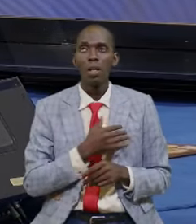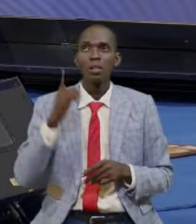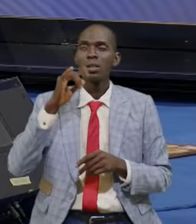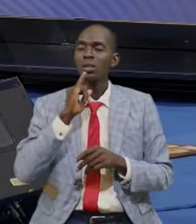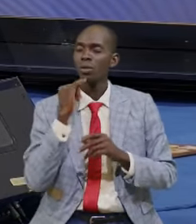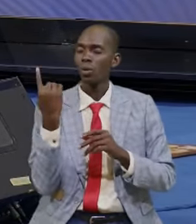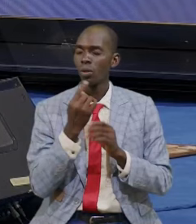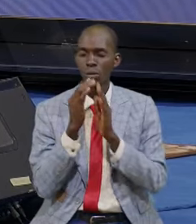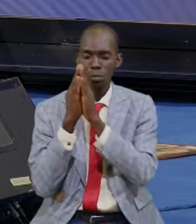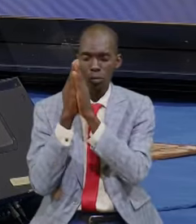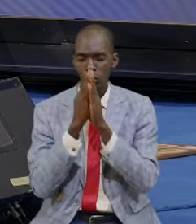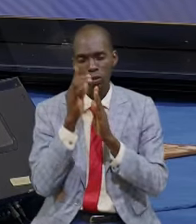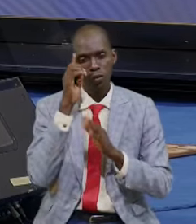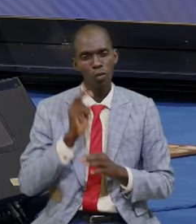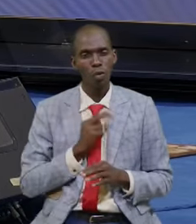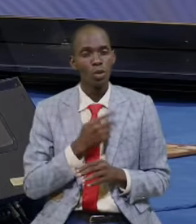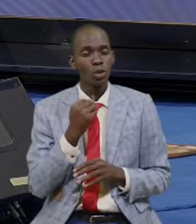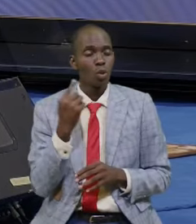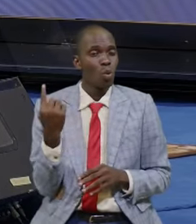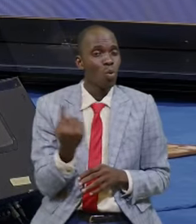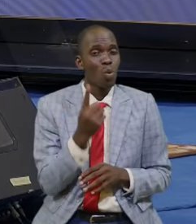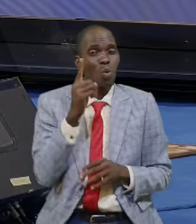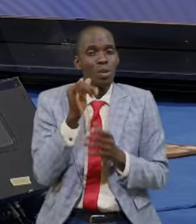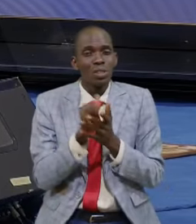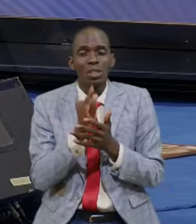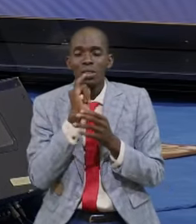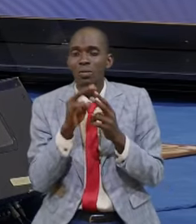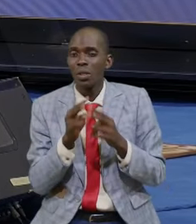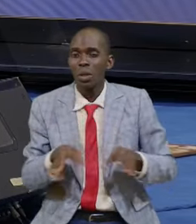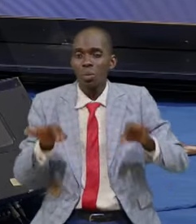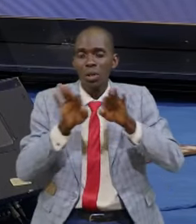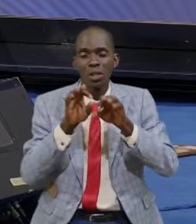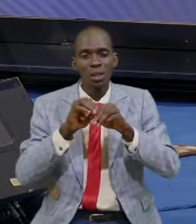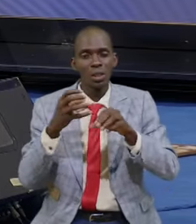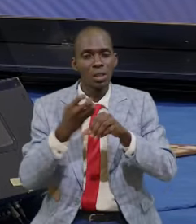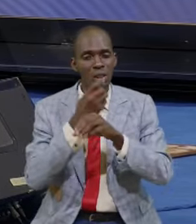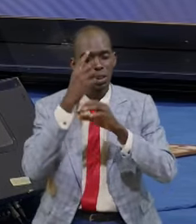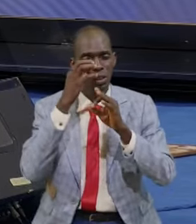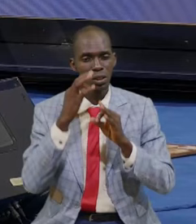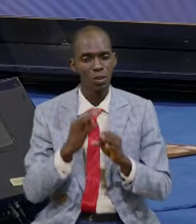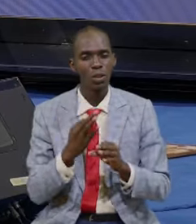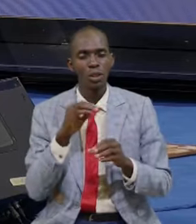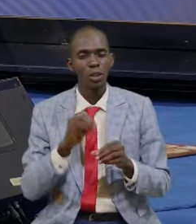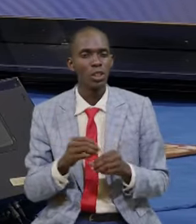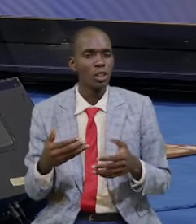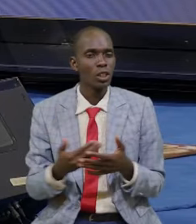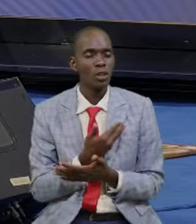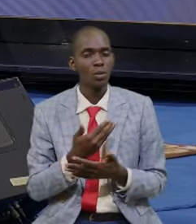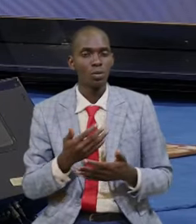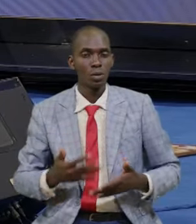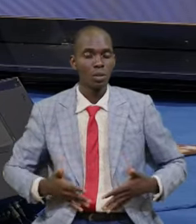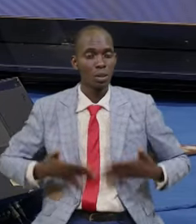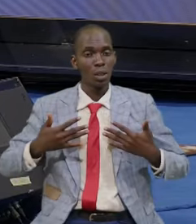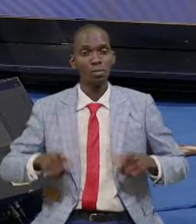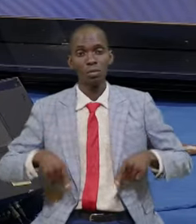only one that matters now in taking decision, in living a new life, the only one that matters now, the